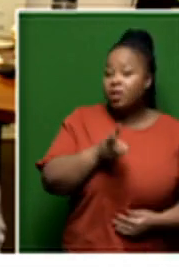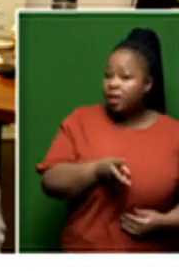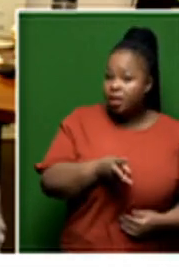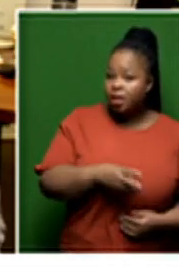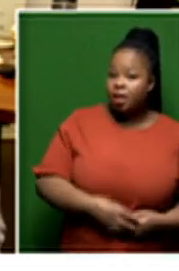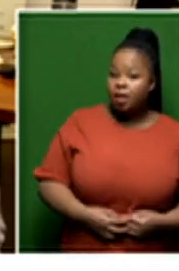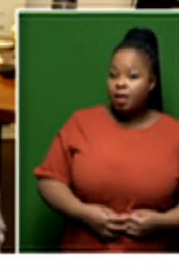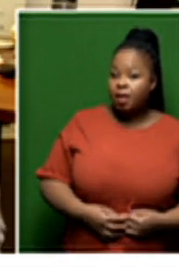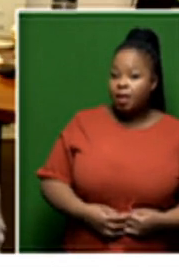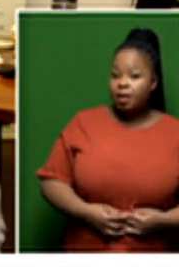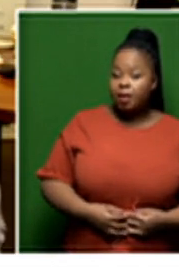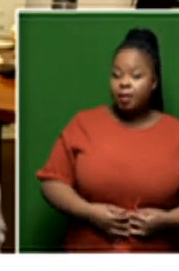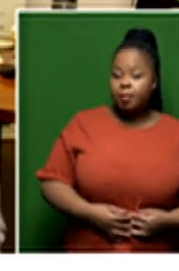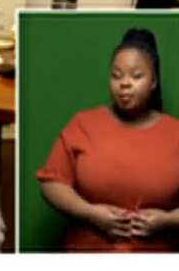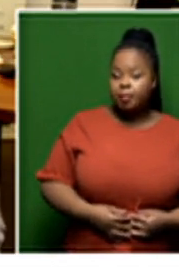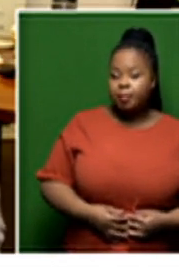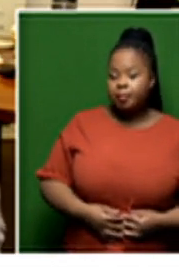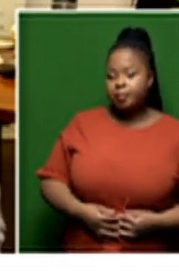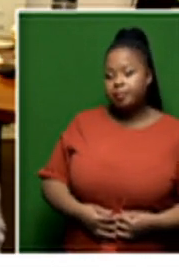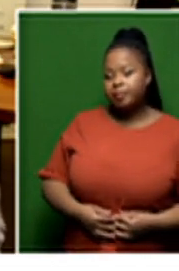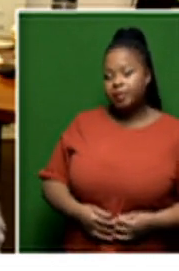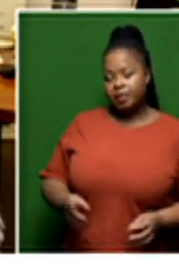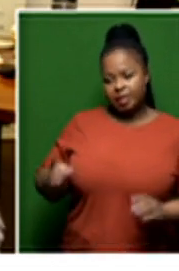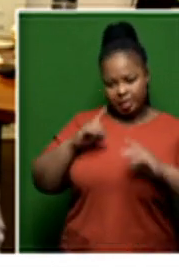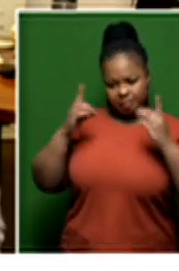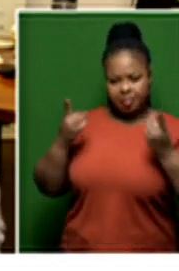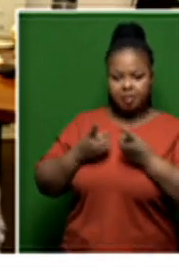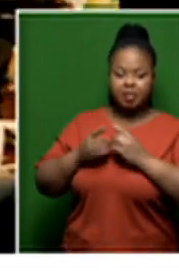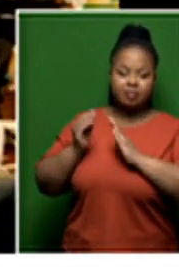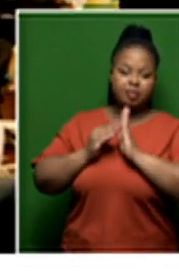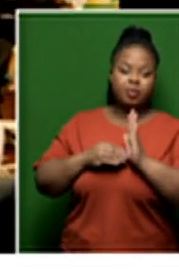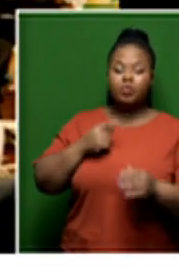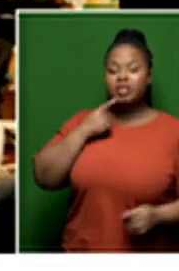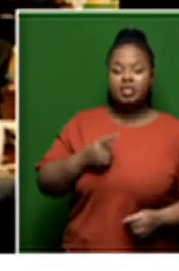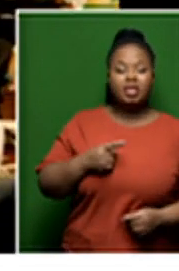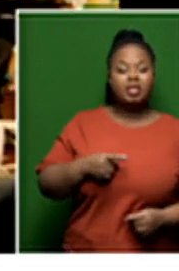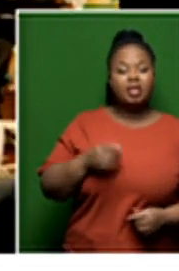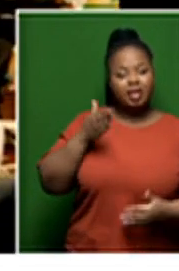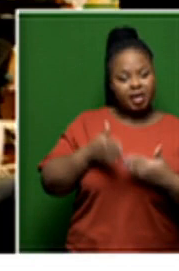now. In the statement that the department issued, we said end of financial year